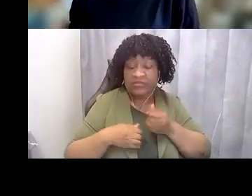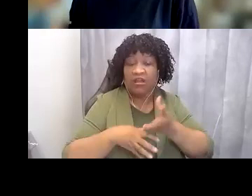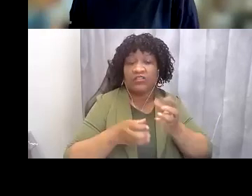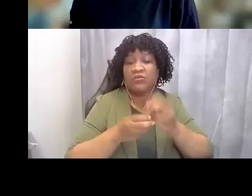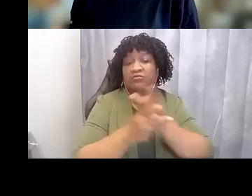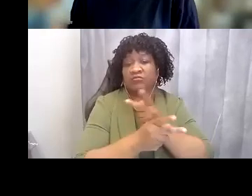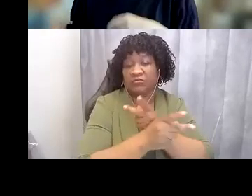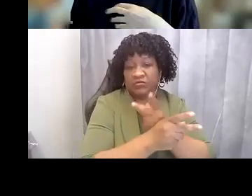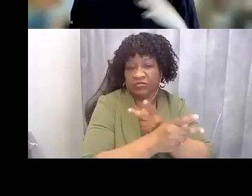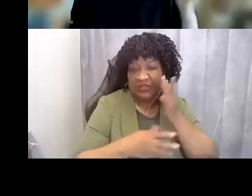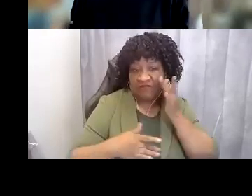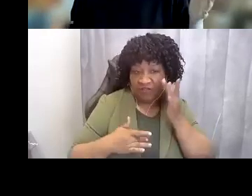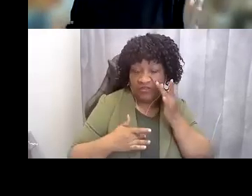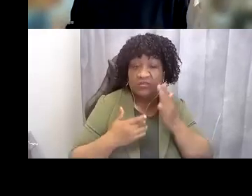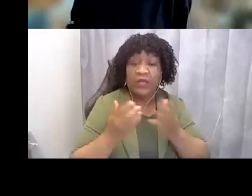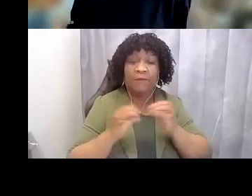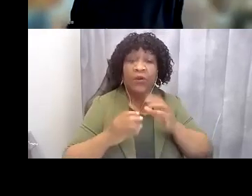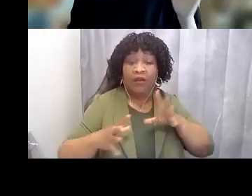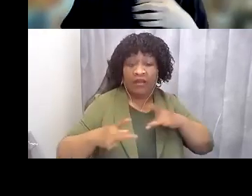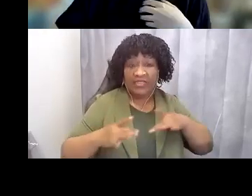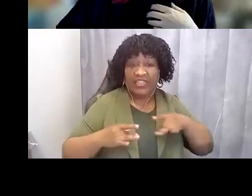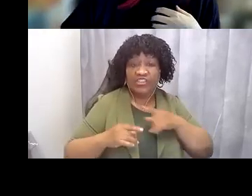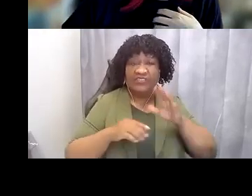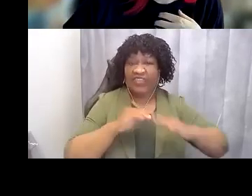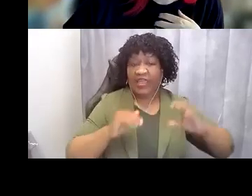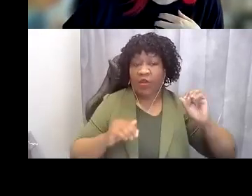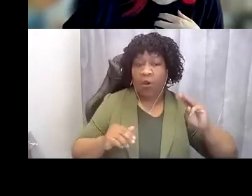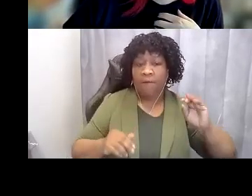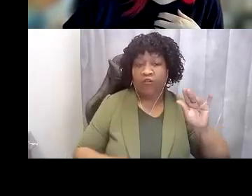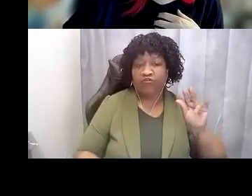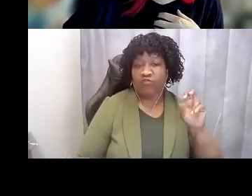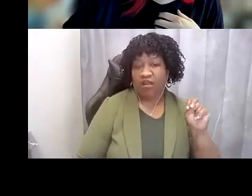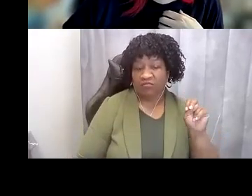And it's even way more contagious than Omicron.